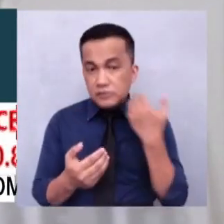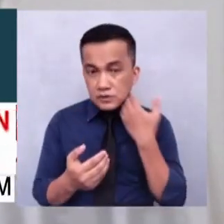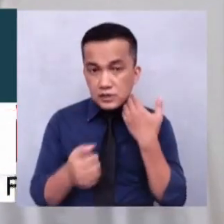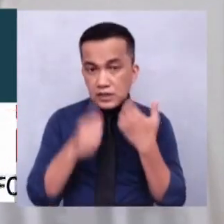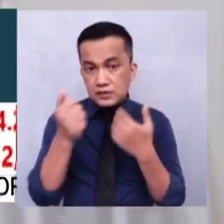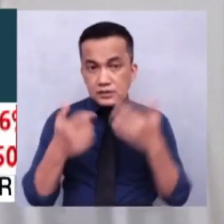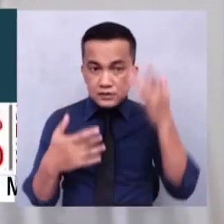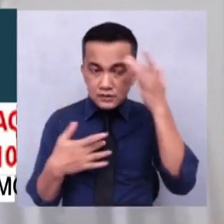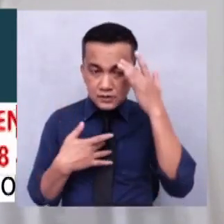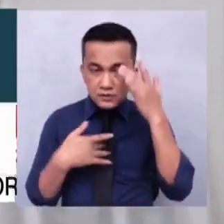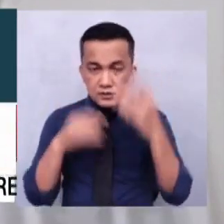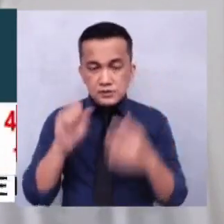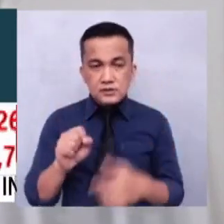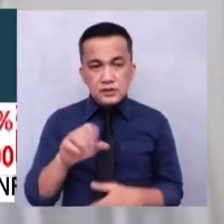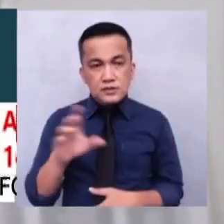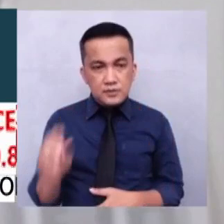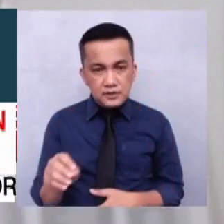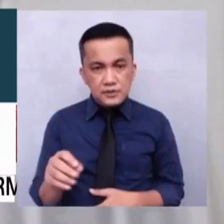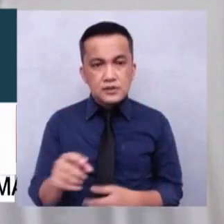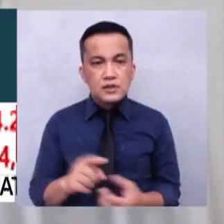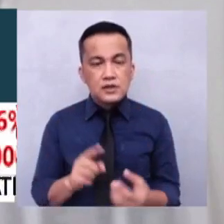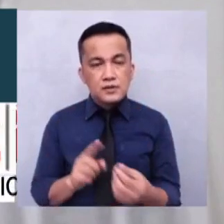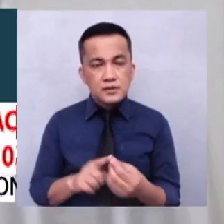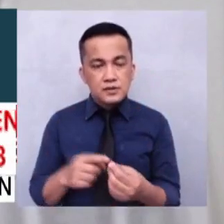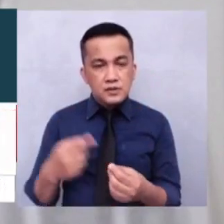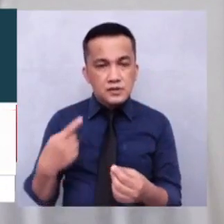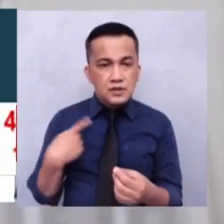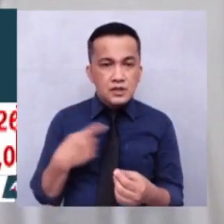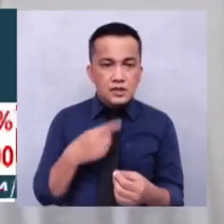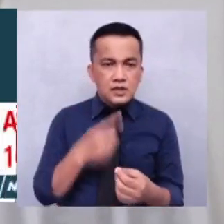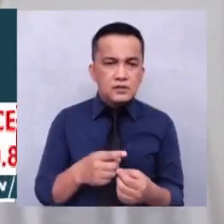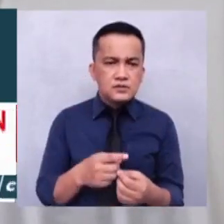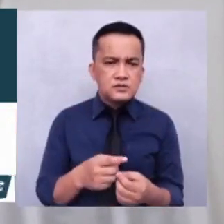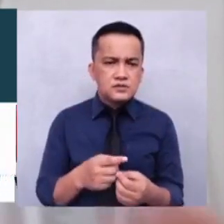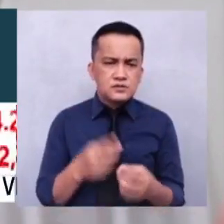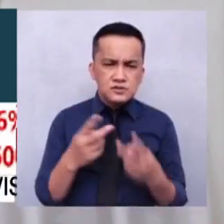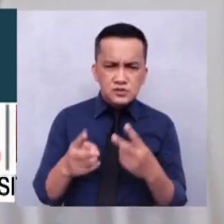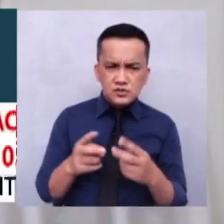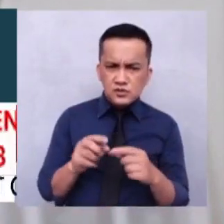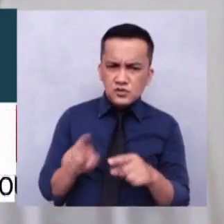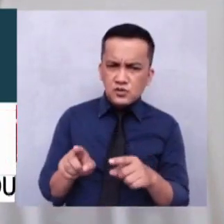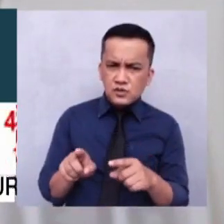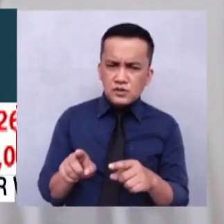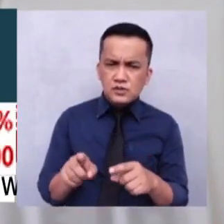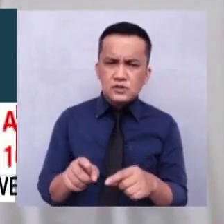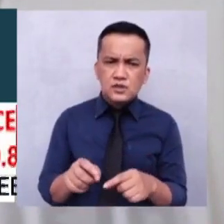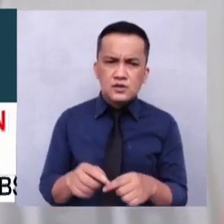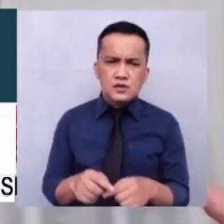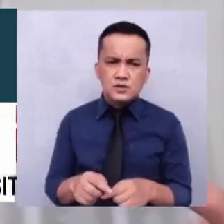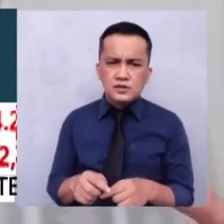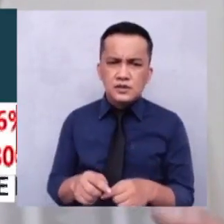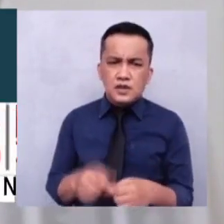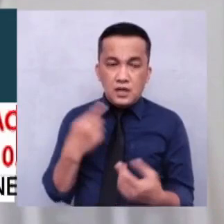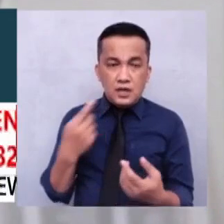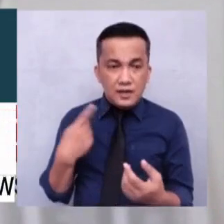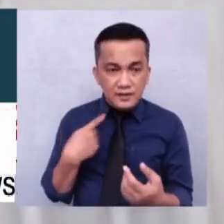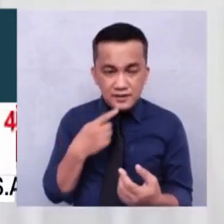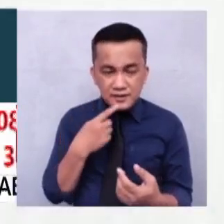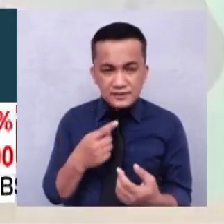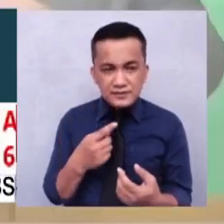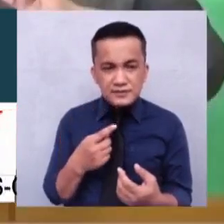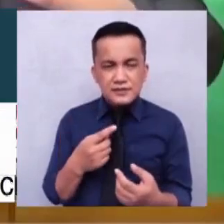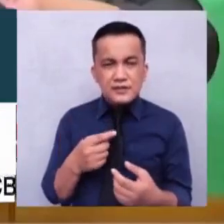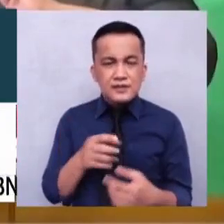month or so. And so we need to really be careful to look at the other respiratory infections and other respiratory